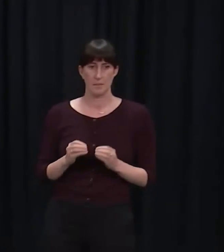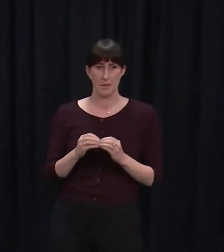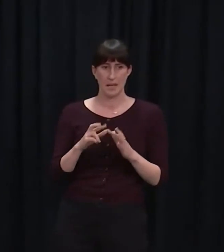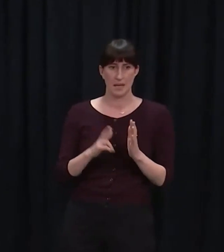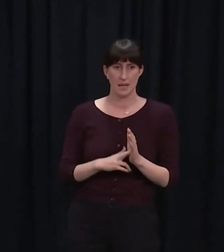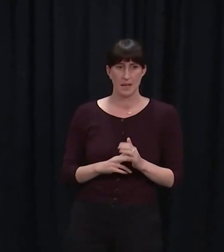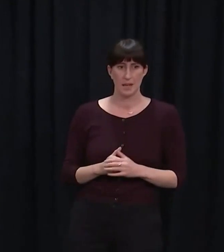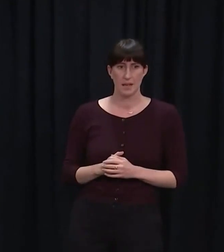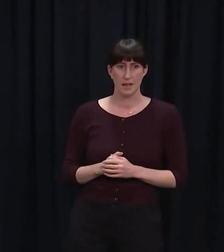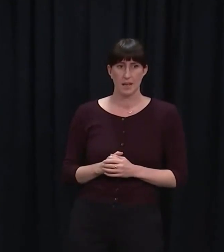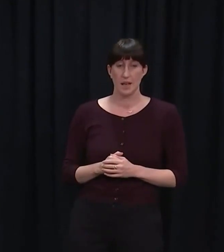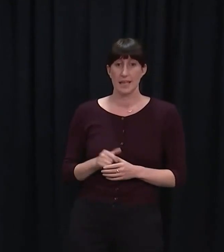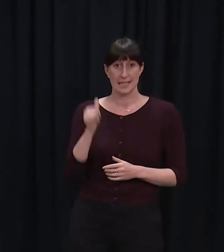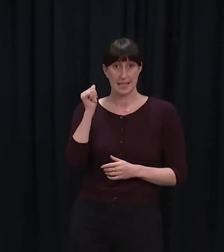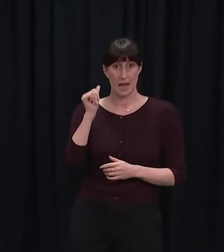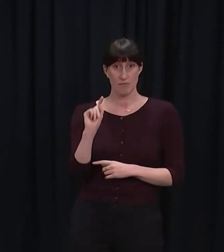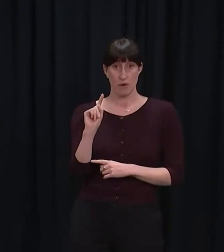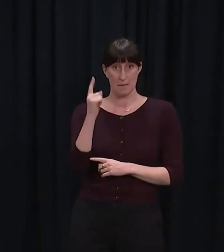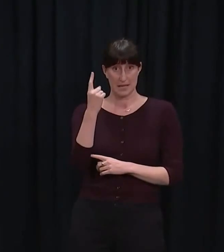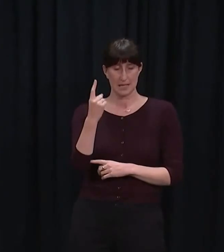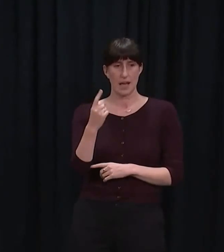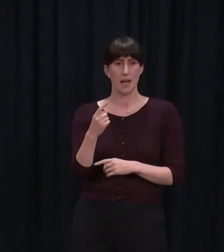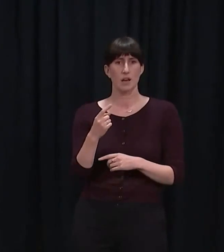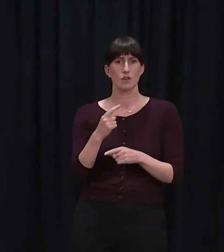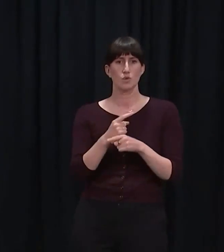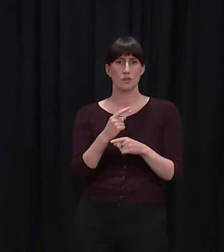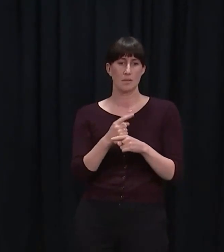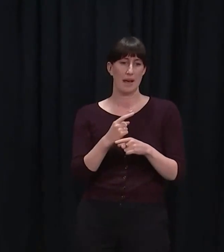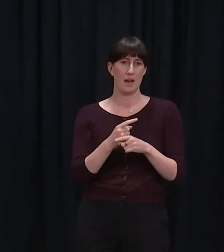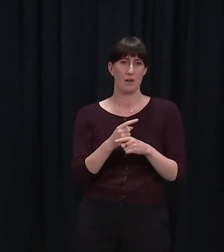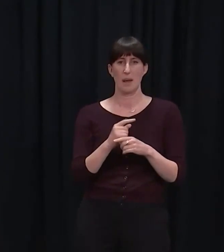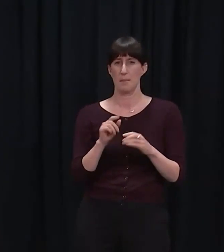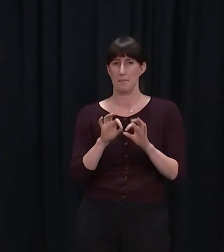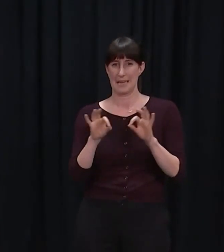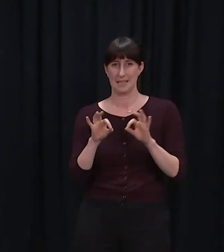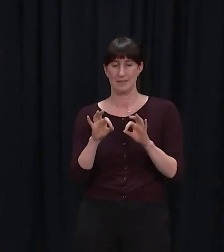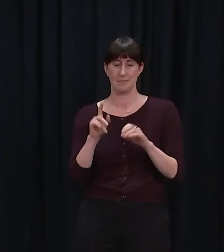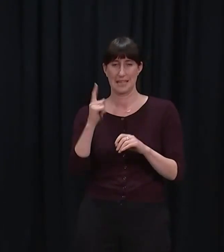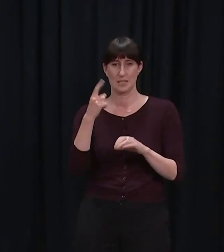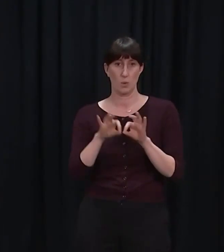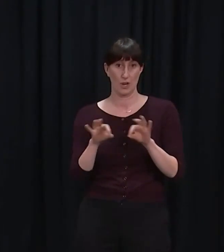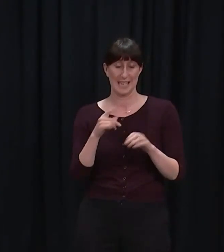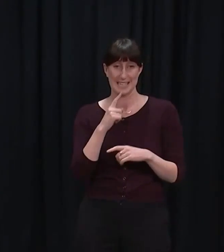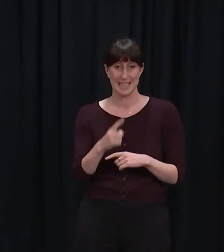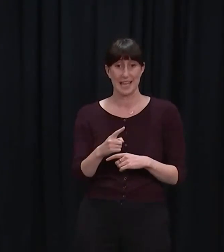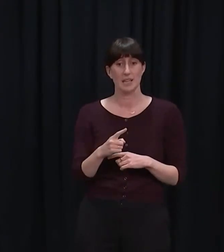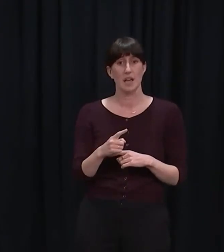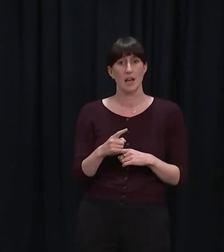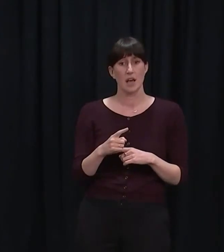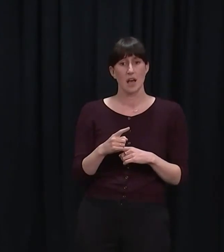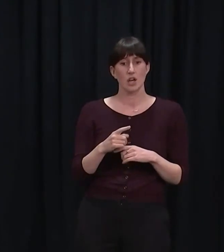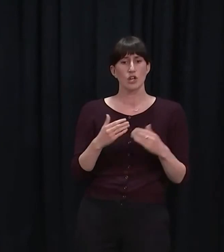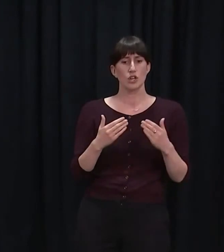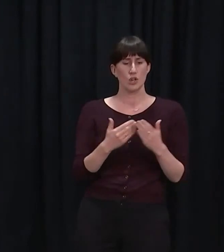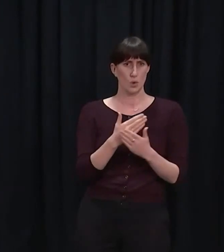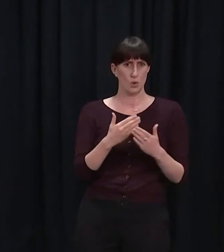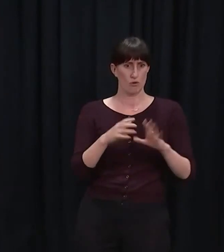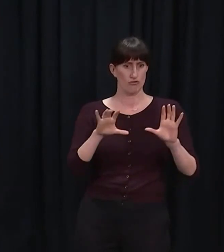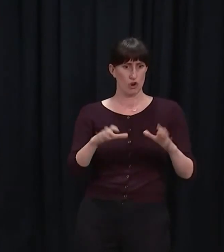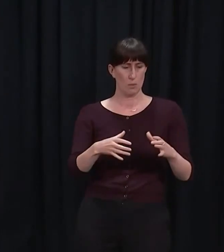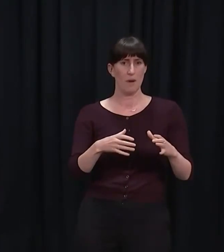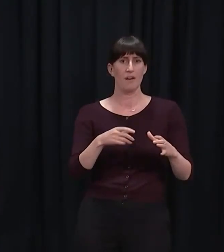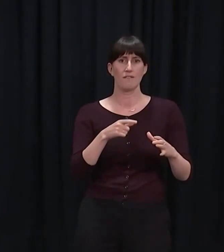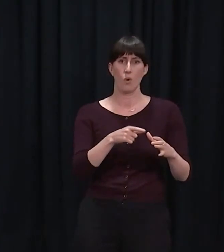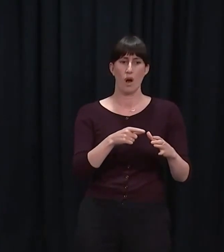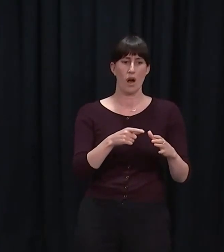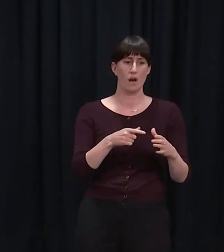new industries to extend the vaccine mandate to. Are transport workers, truck drivers a part of that, or have you closed the door to that, and what